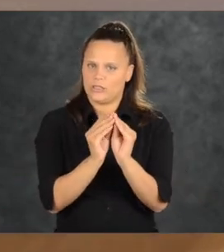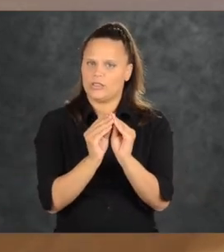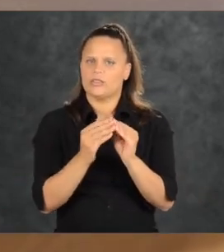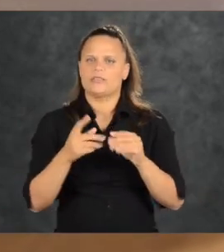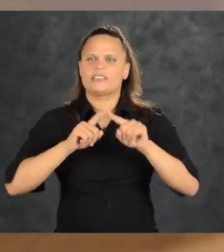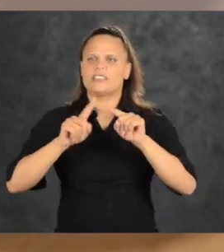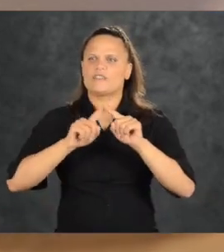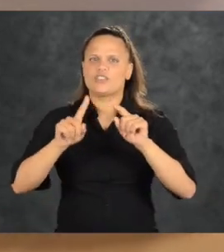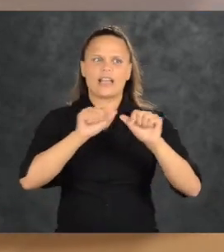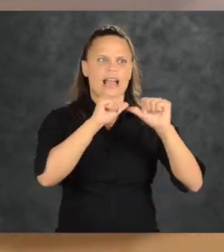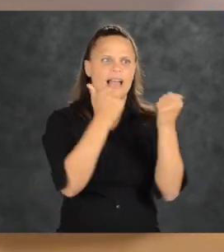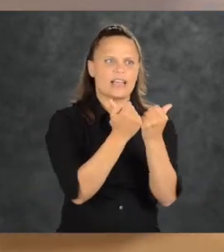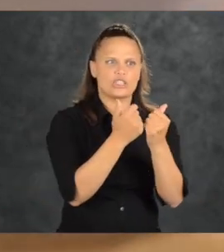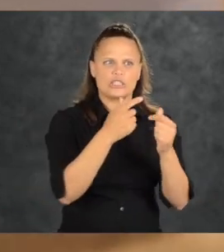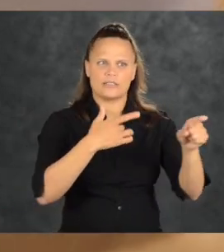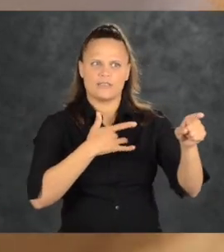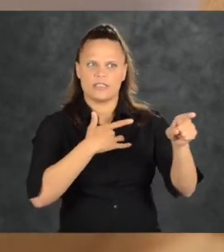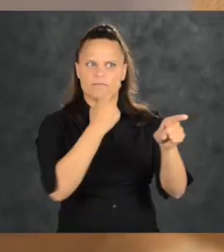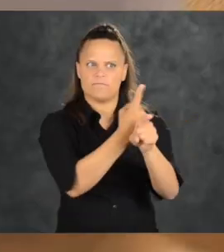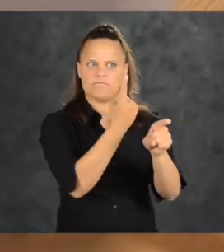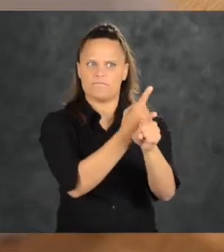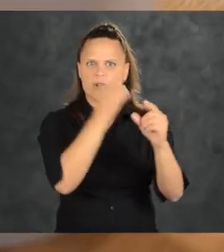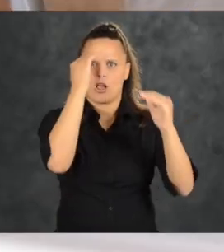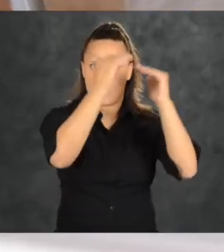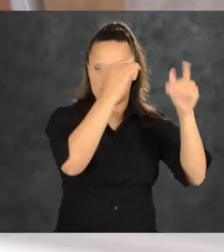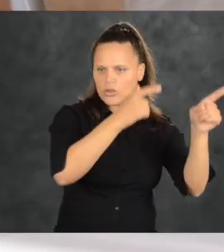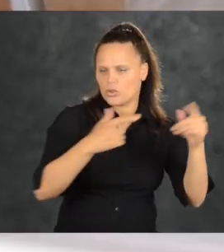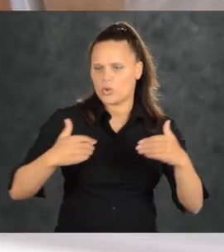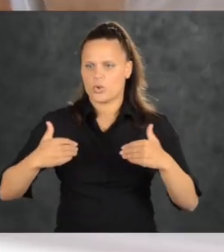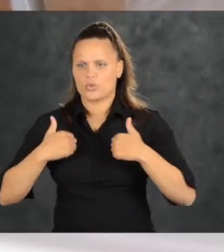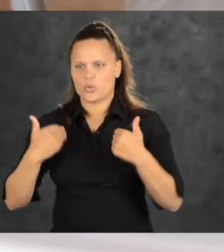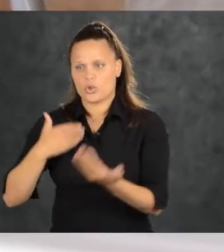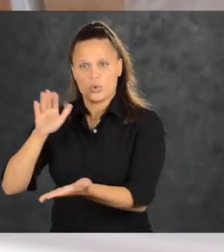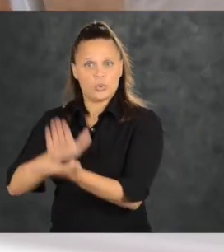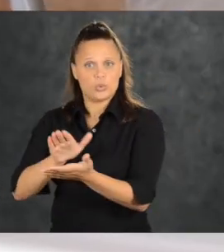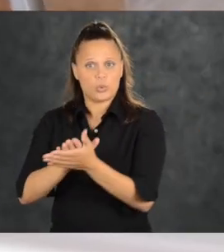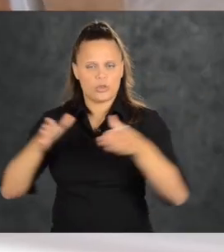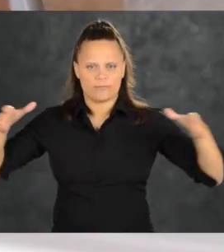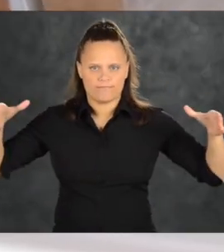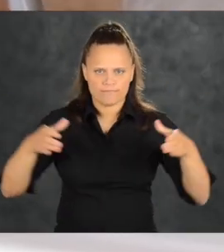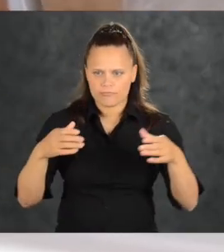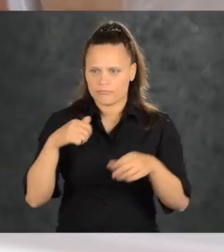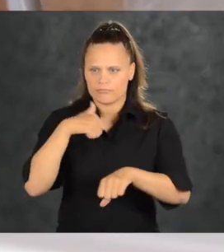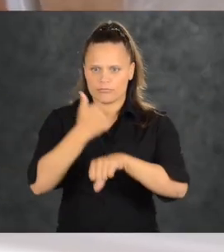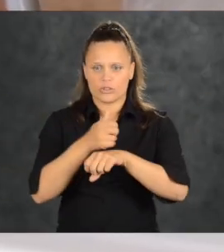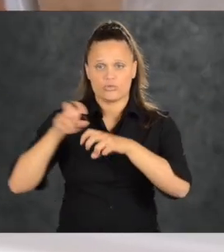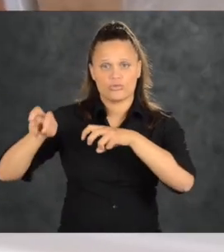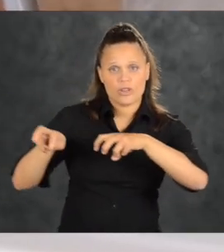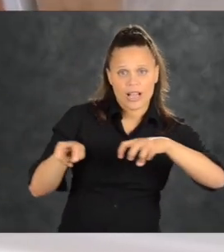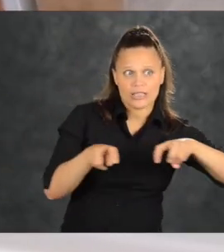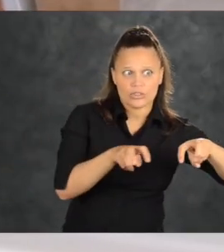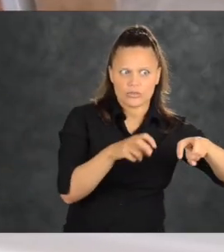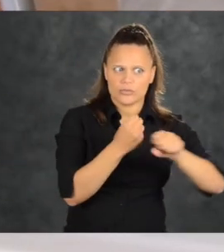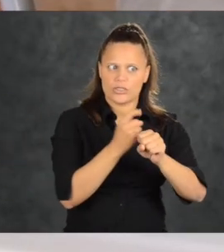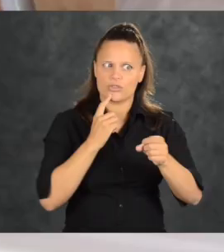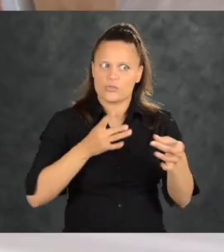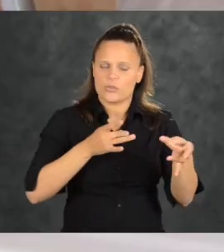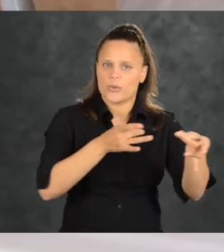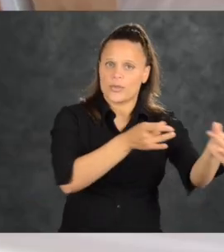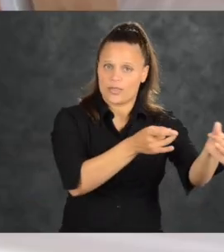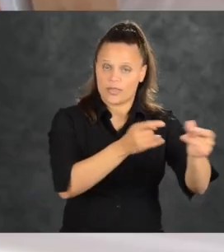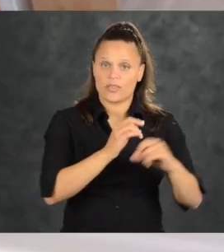the job seeker receive the support they need while also meeting the expectations of the employer. Jane, the red-haired woman from earlier, writes a note at her